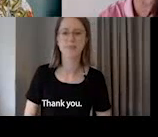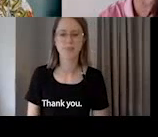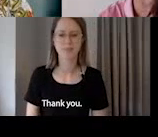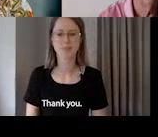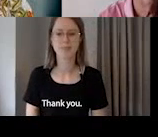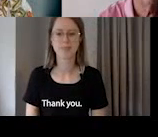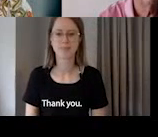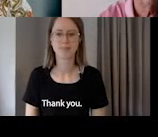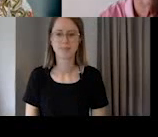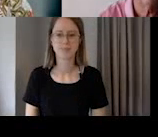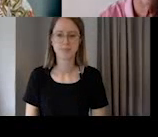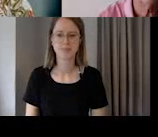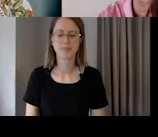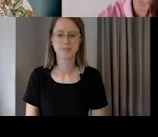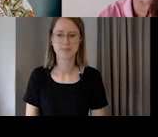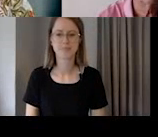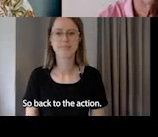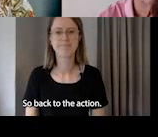Thank you.